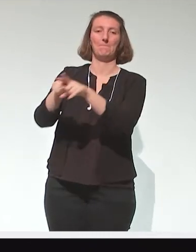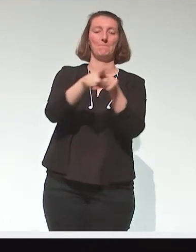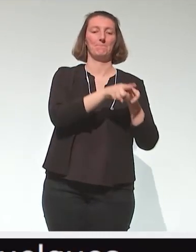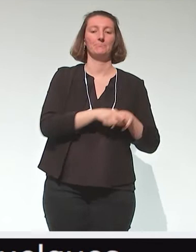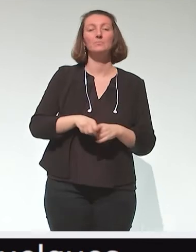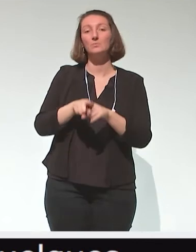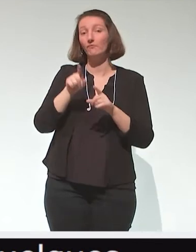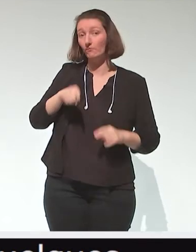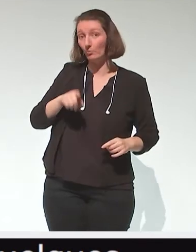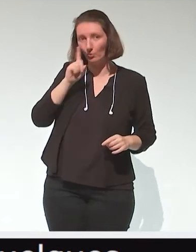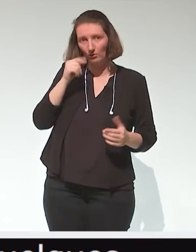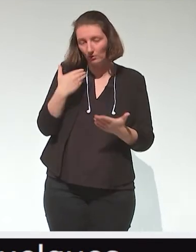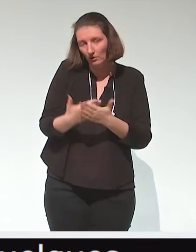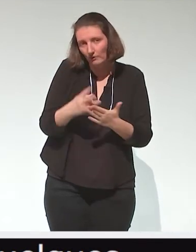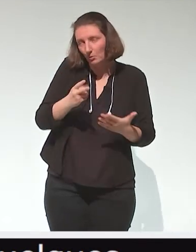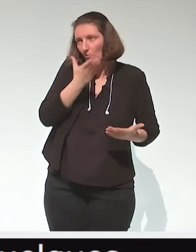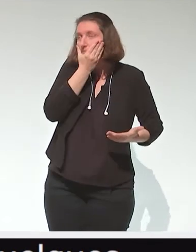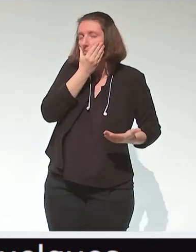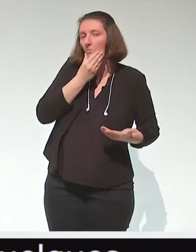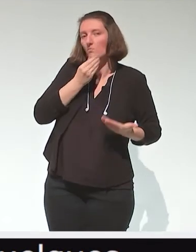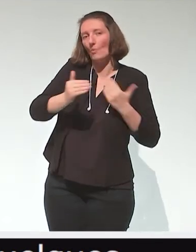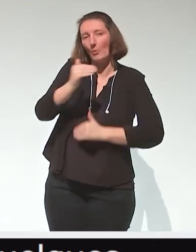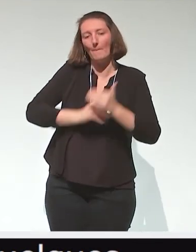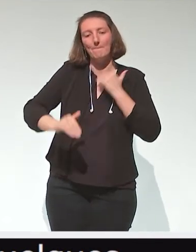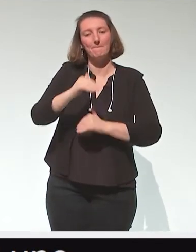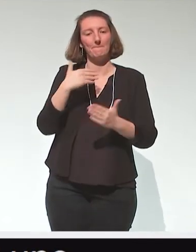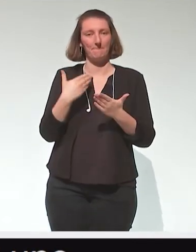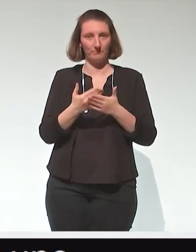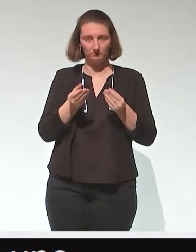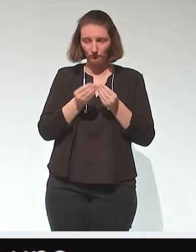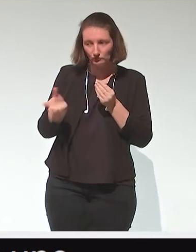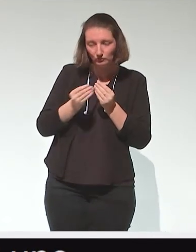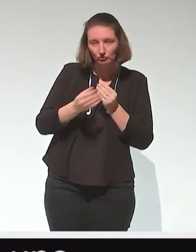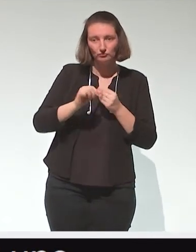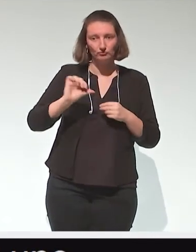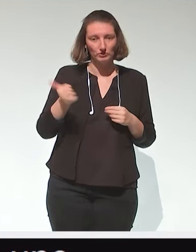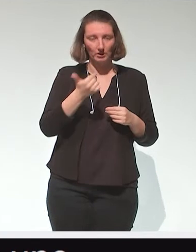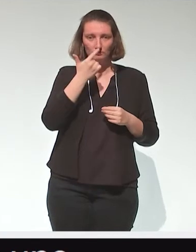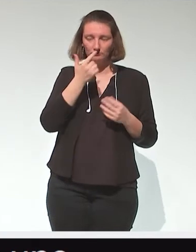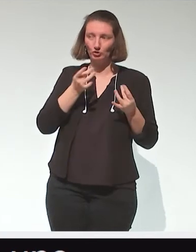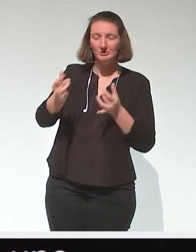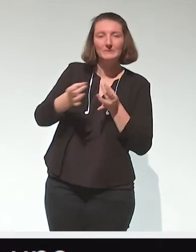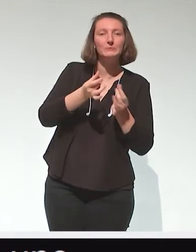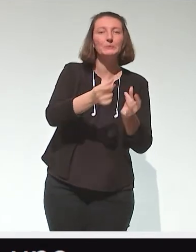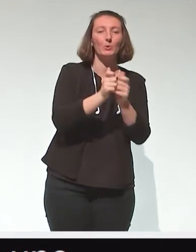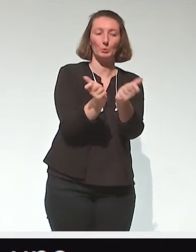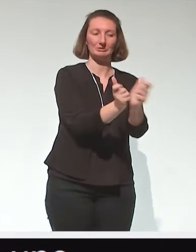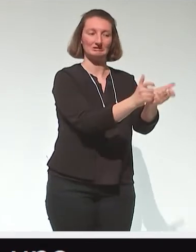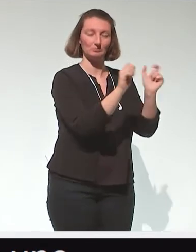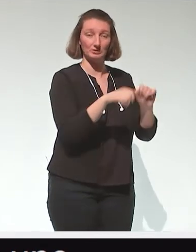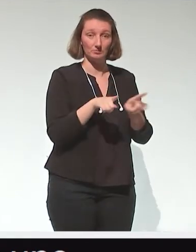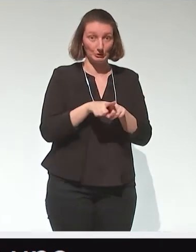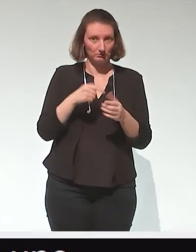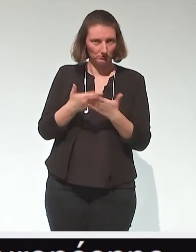should be reproduced at the European scale, as it's a great program that enables us